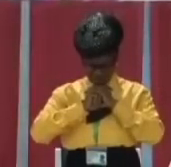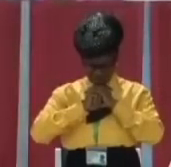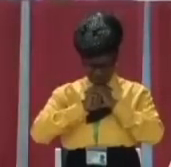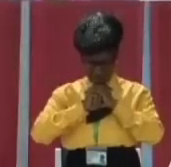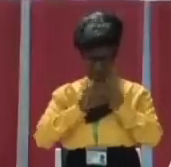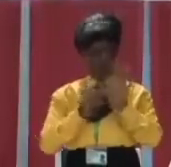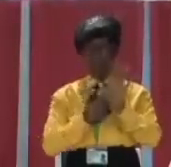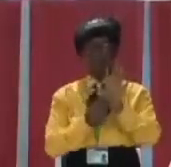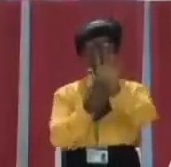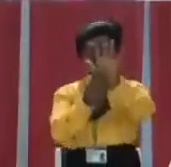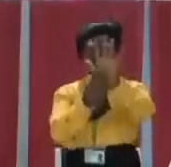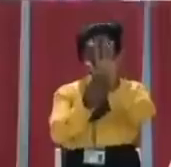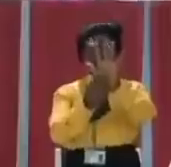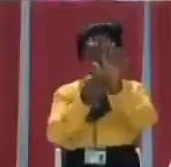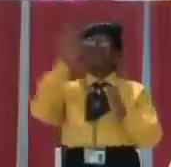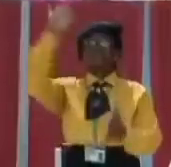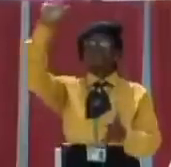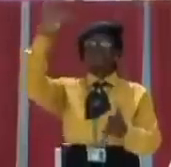Magnify his holy name.